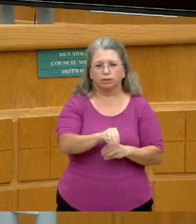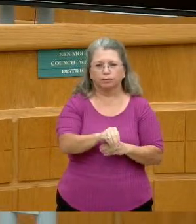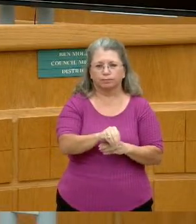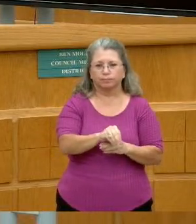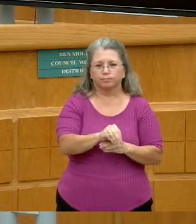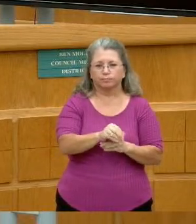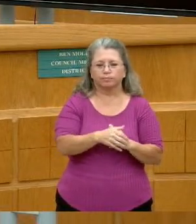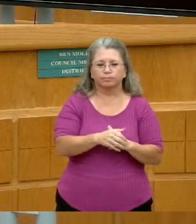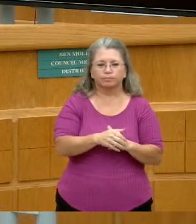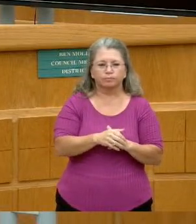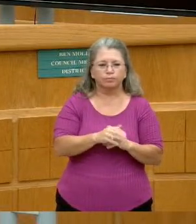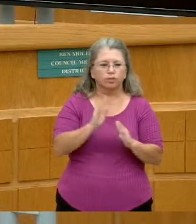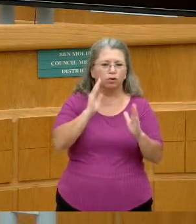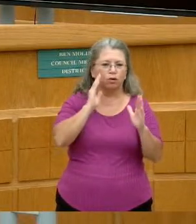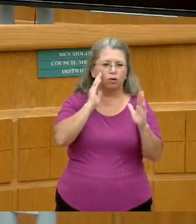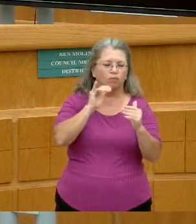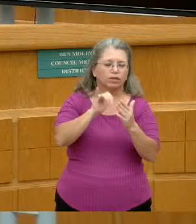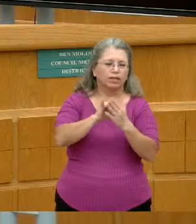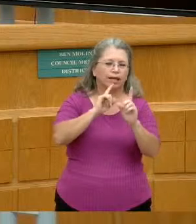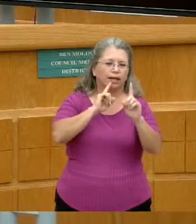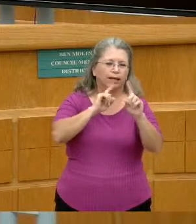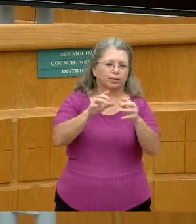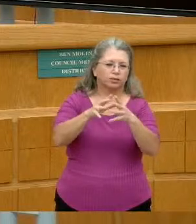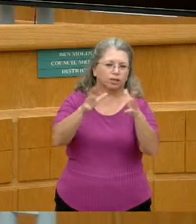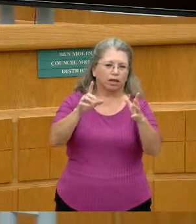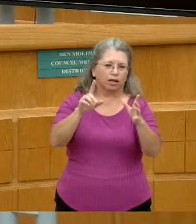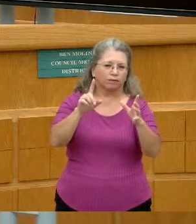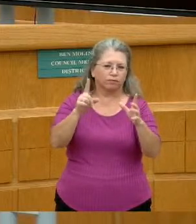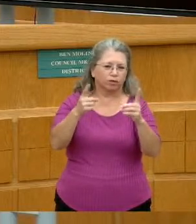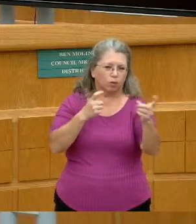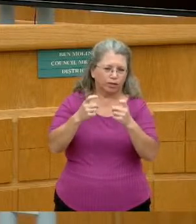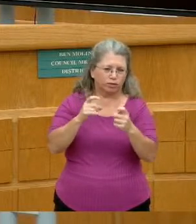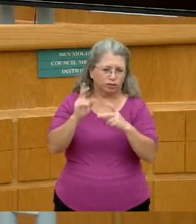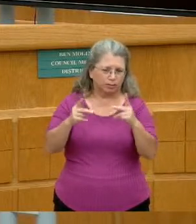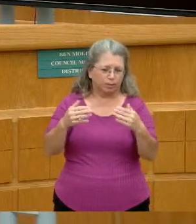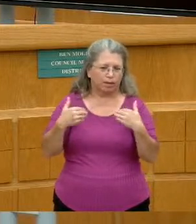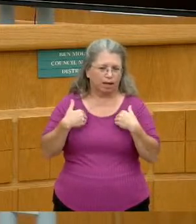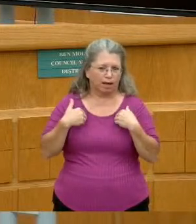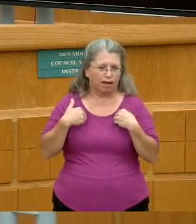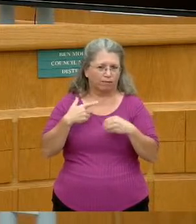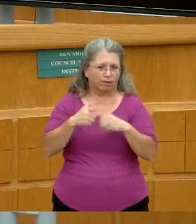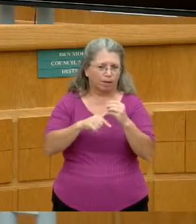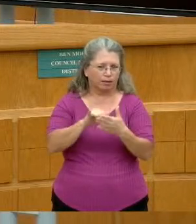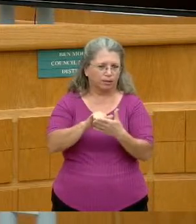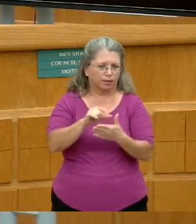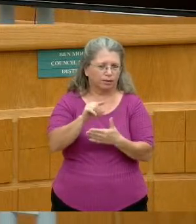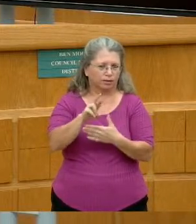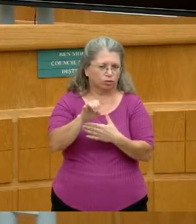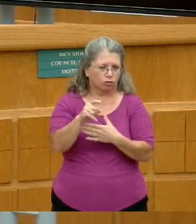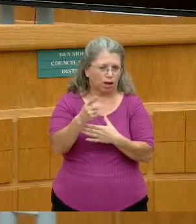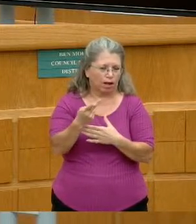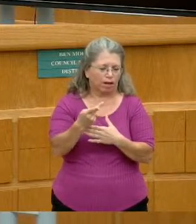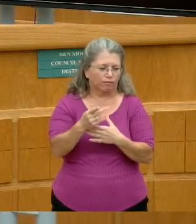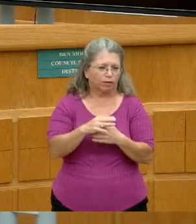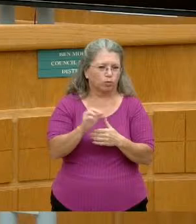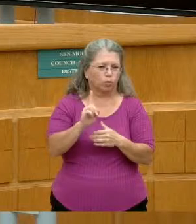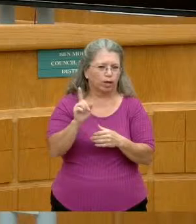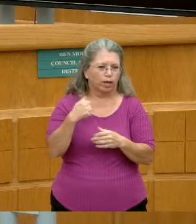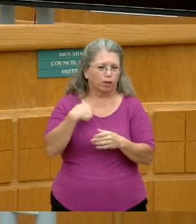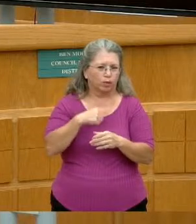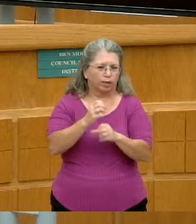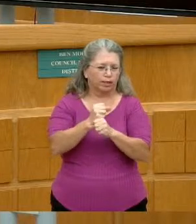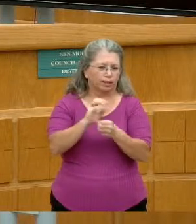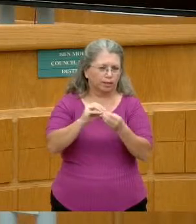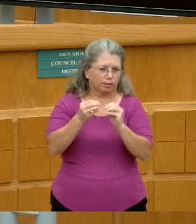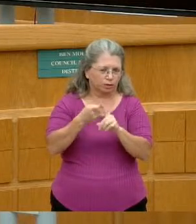hopefully that addresses a lot of the questions that people have about this graph and where we're getting these numbers from. And in the